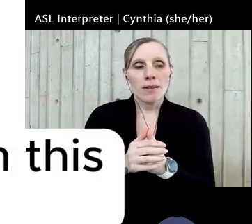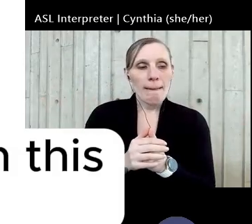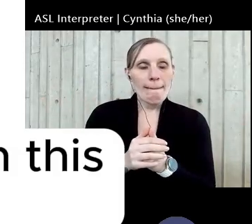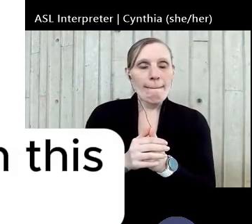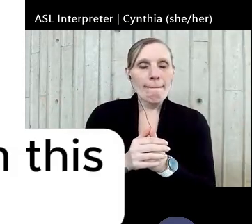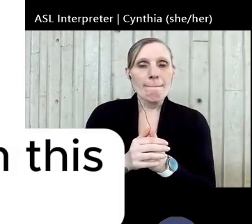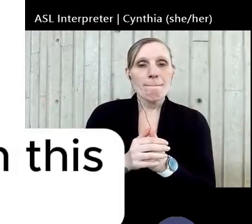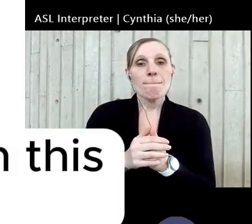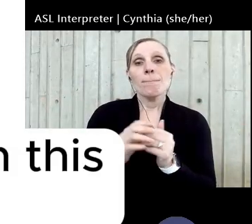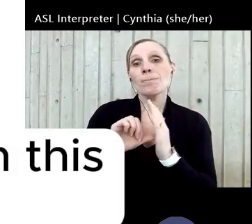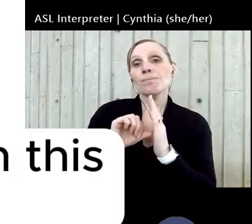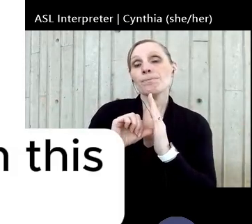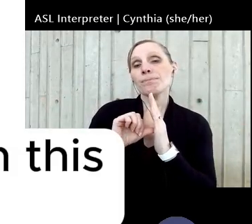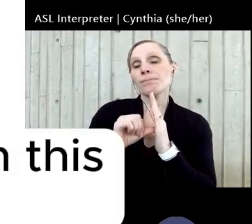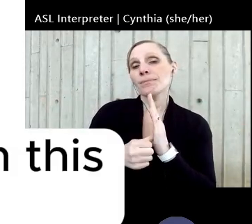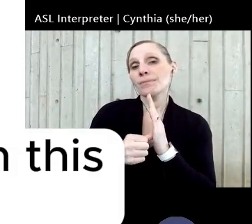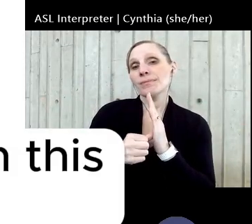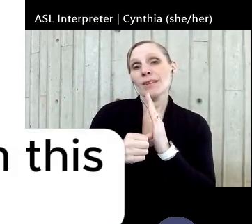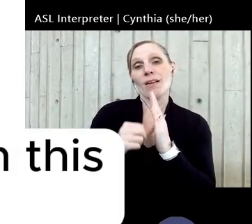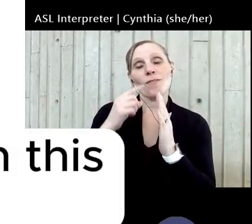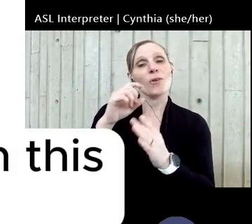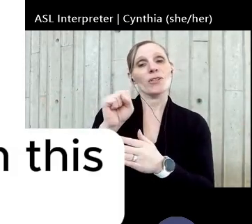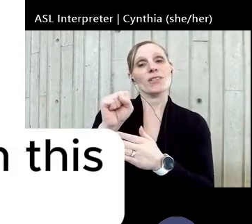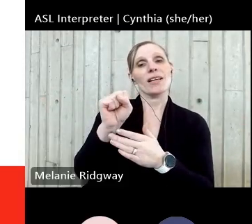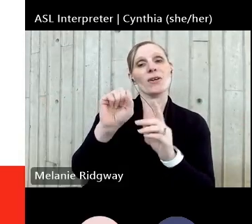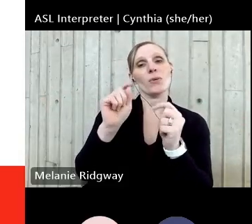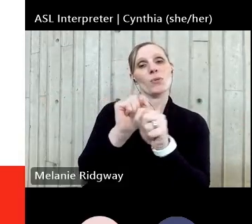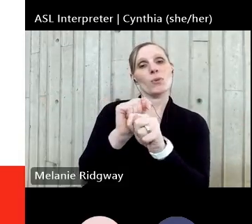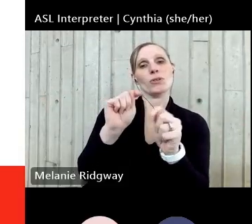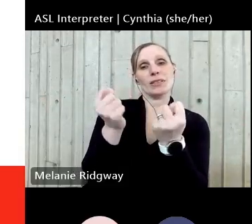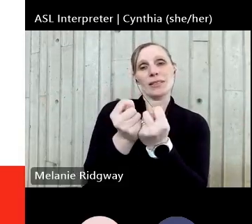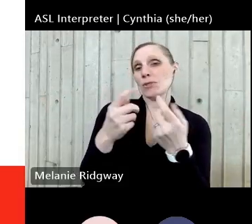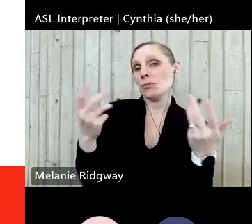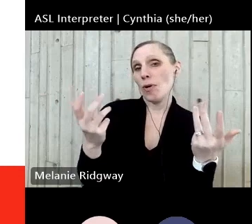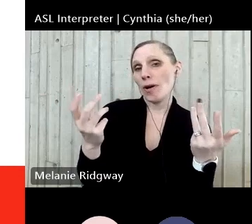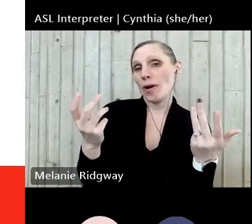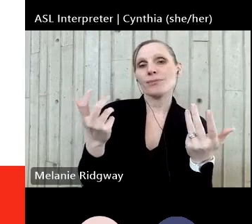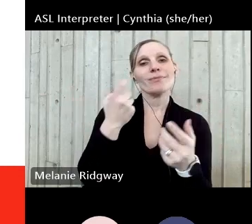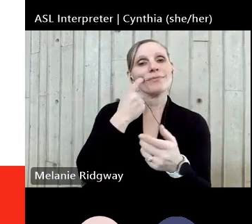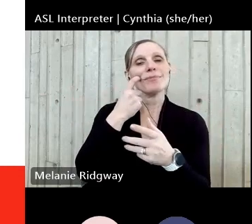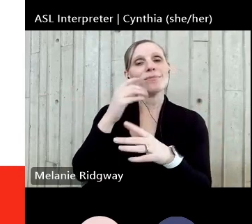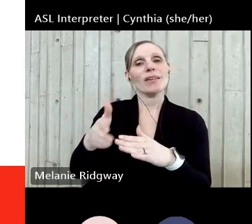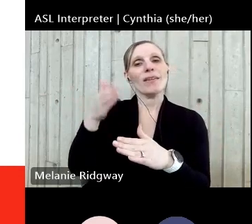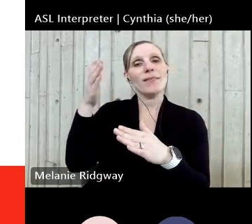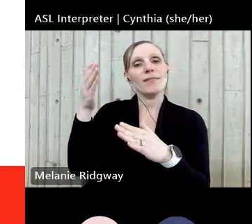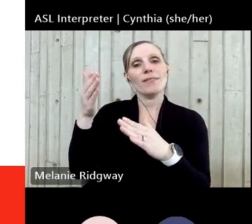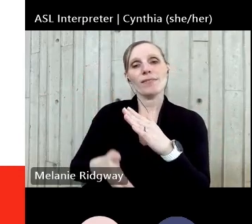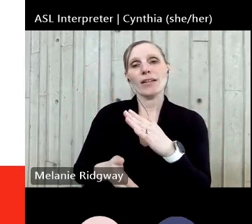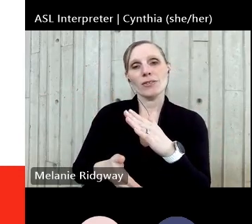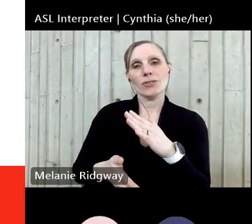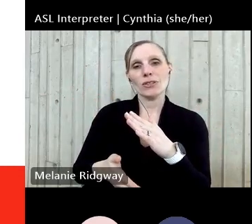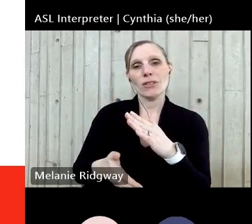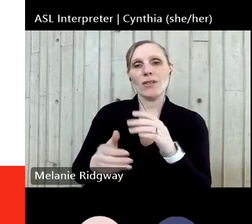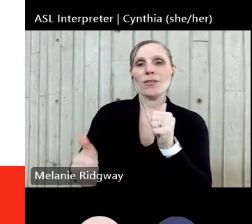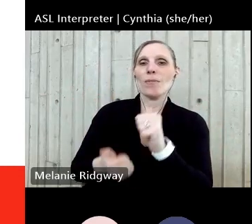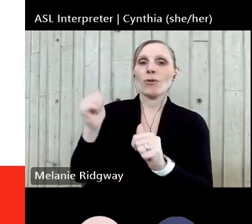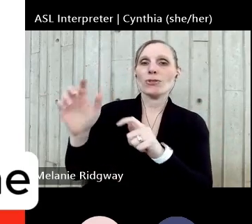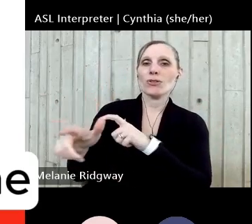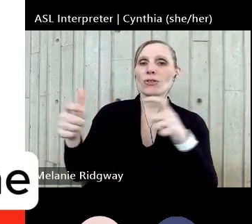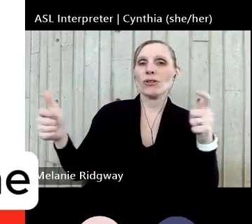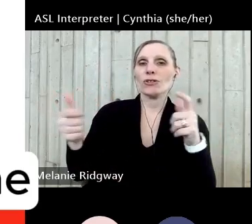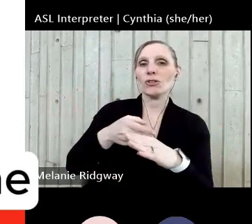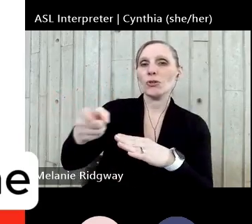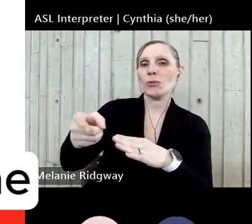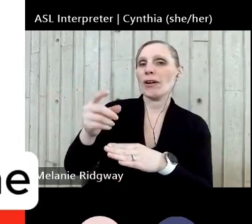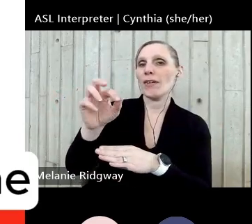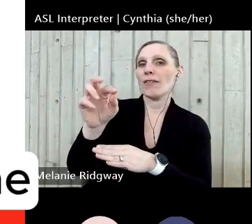Some highlights of the Seneca Works team this semester is that we just concluded our largest career fair to date, and